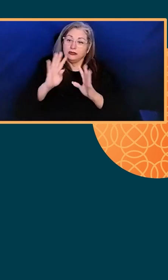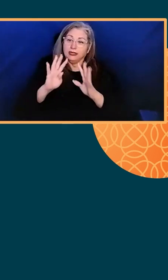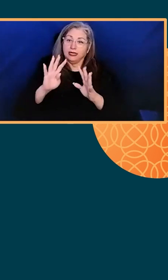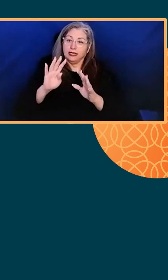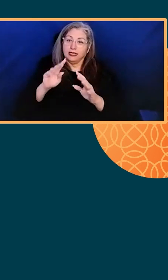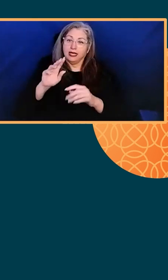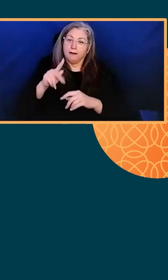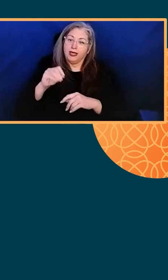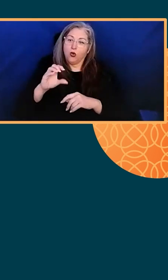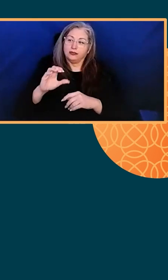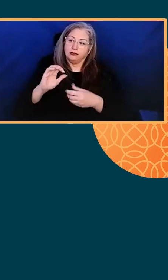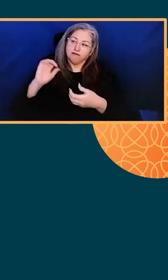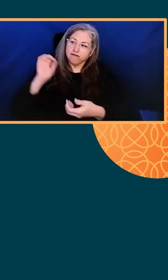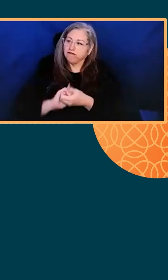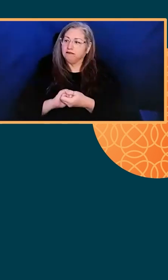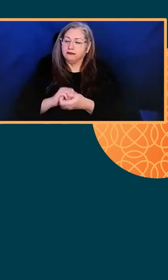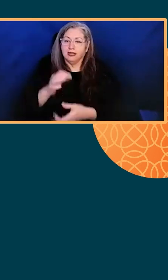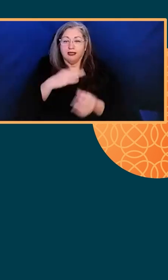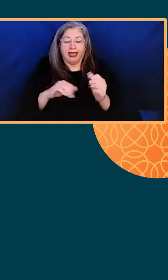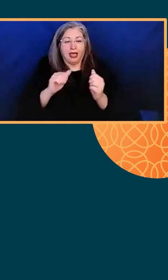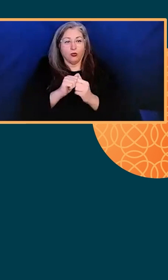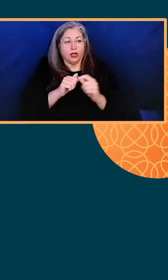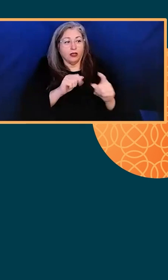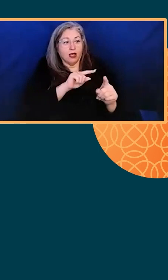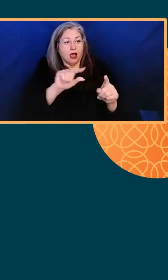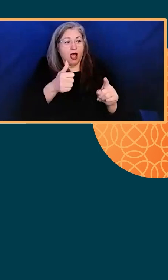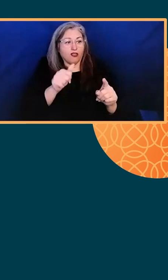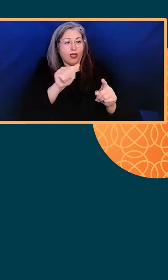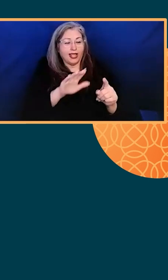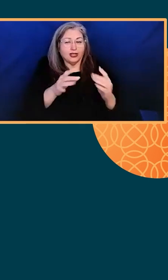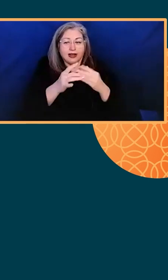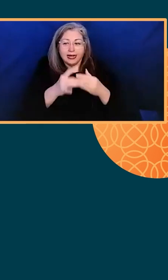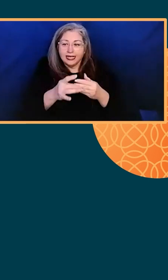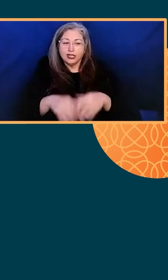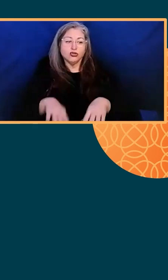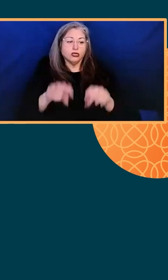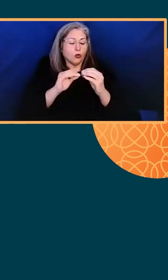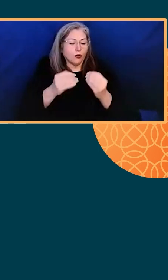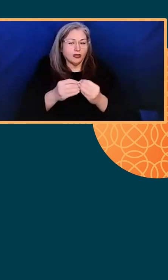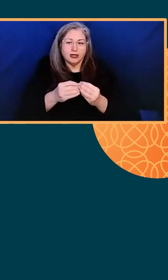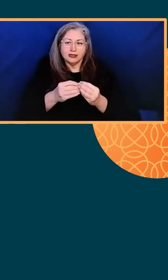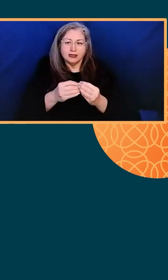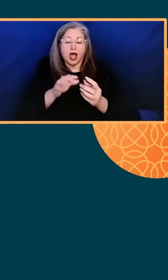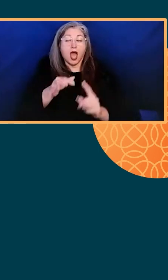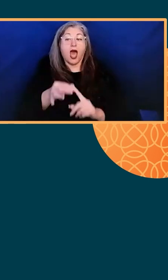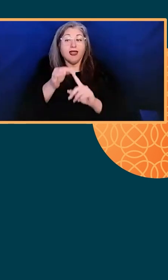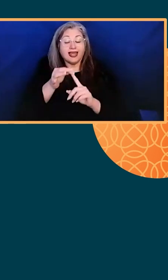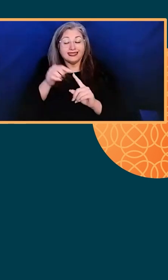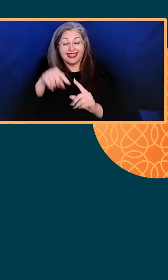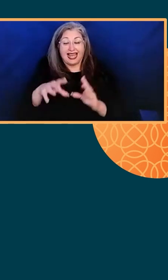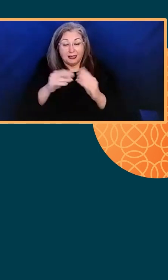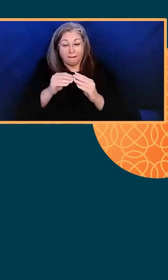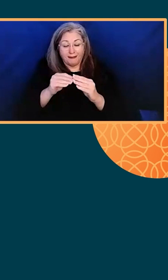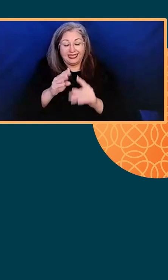color solidarity than I do with other Asian leaders and organizations, unless the meeting is